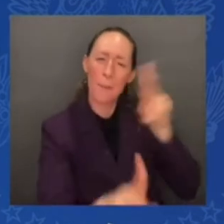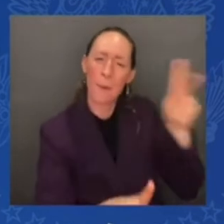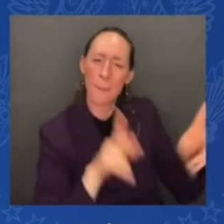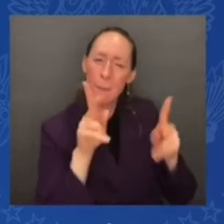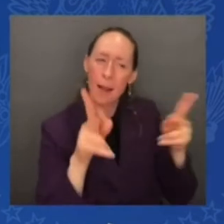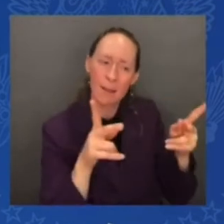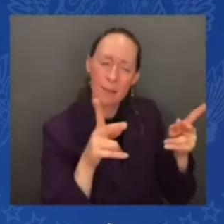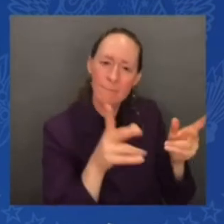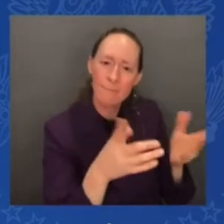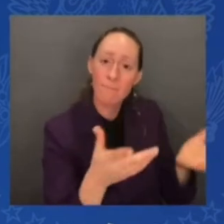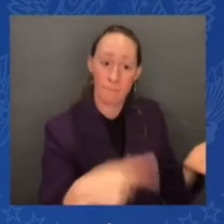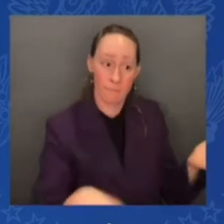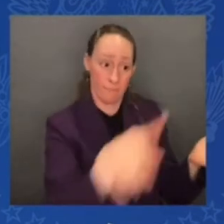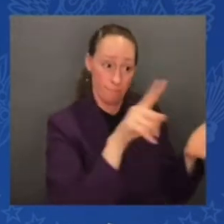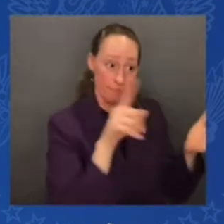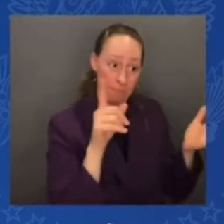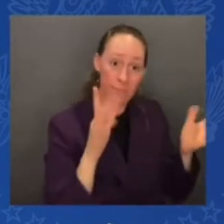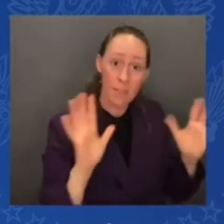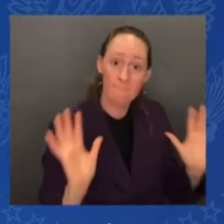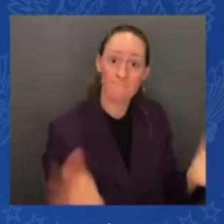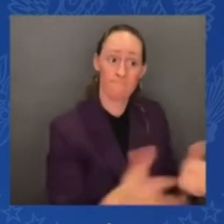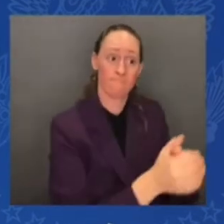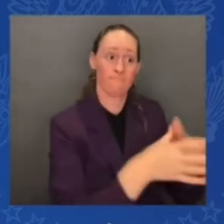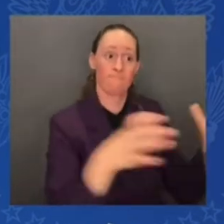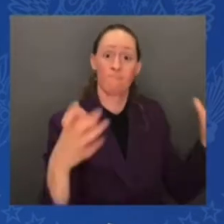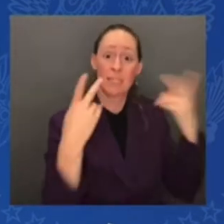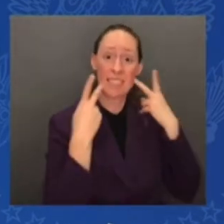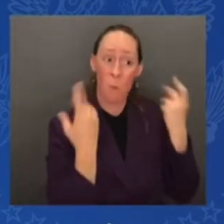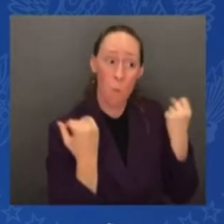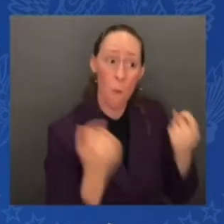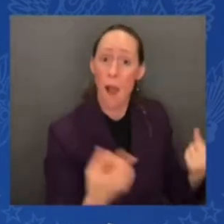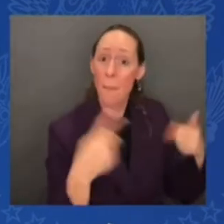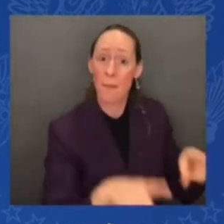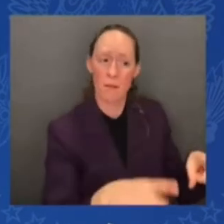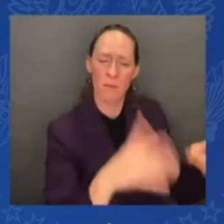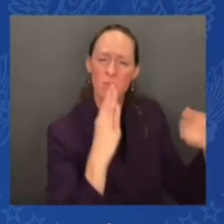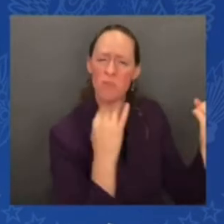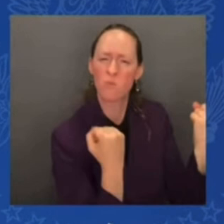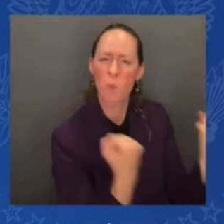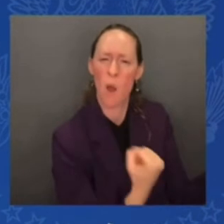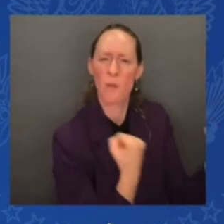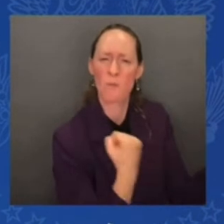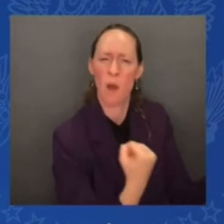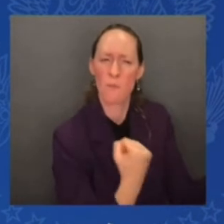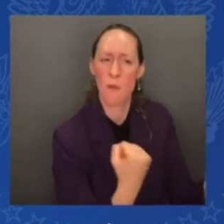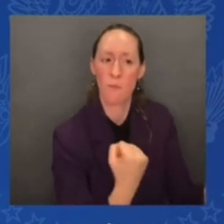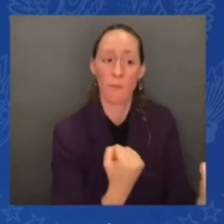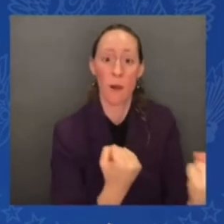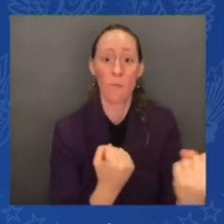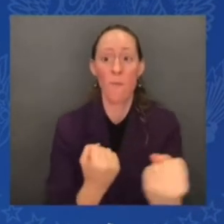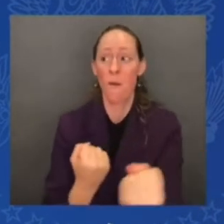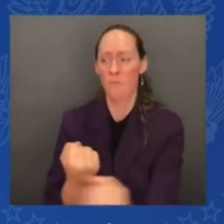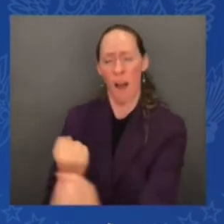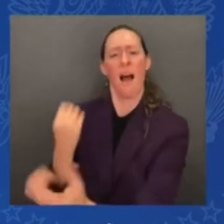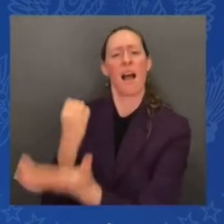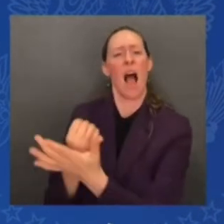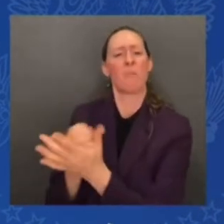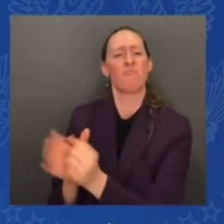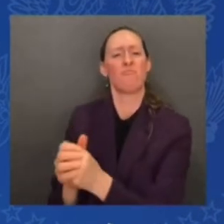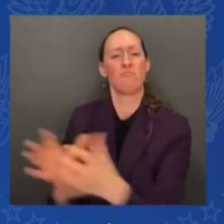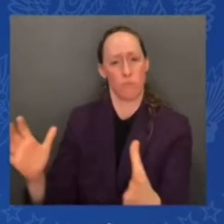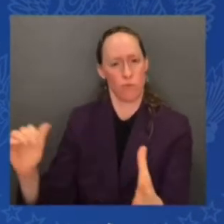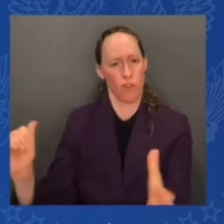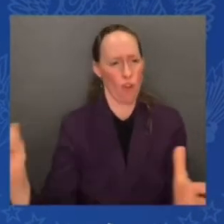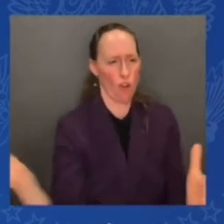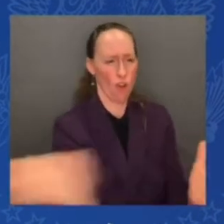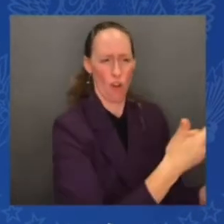strengthen the middle class for stronger economic growth, that benefits everybody, the poor, the wealthy, everybody. And